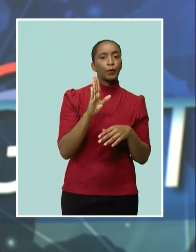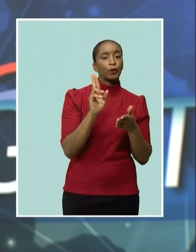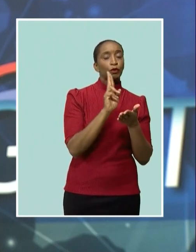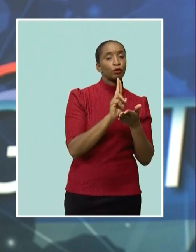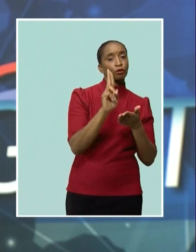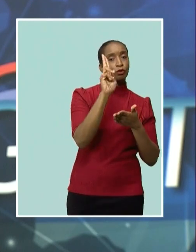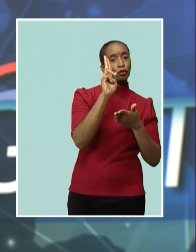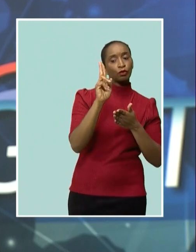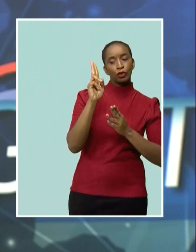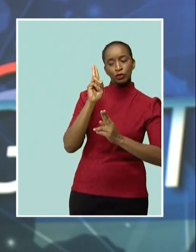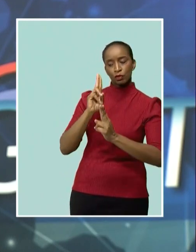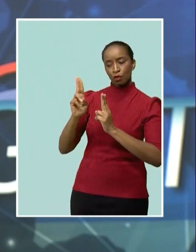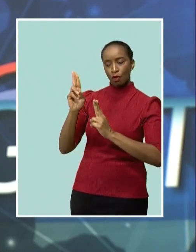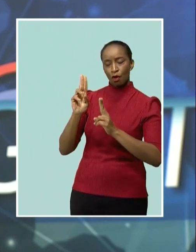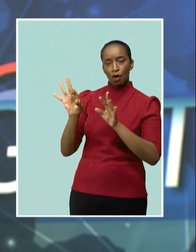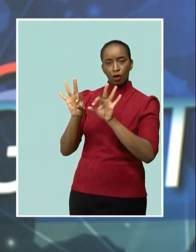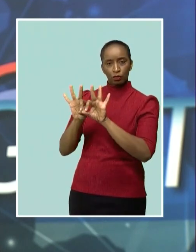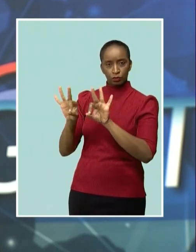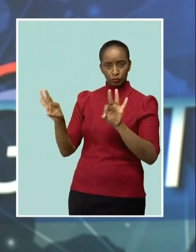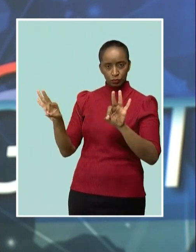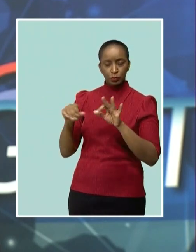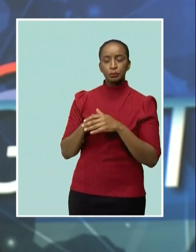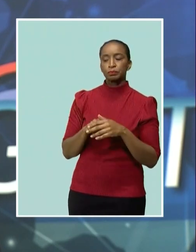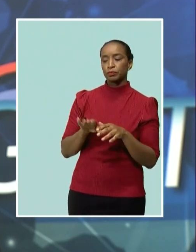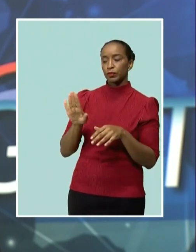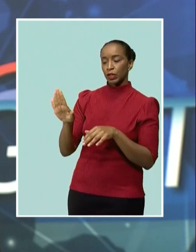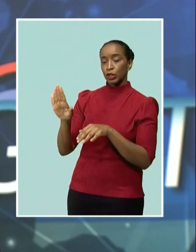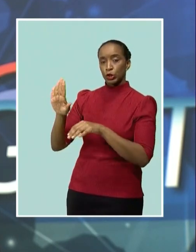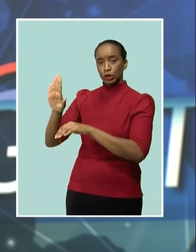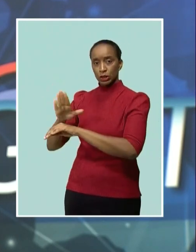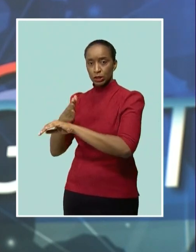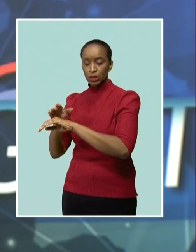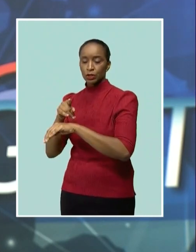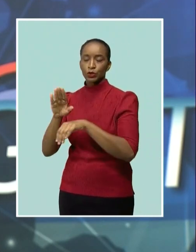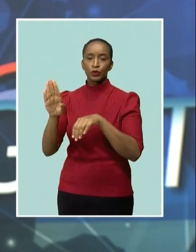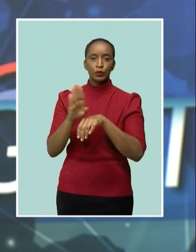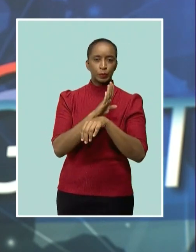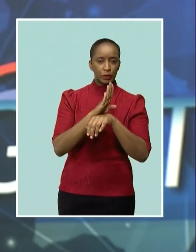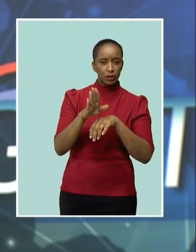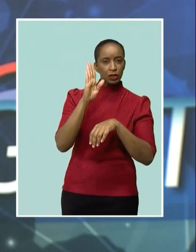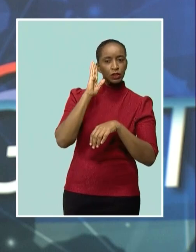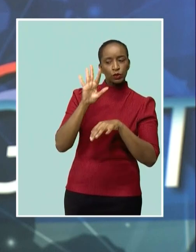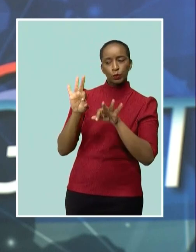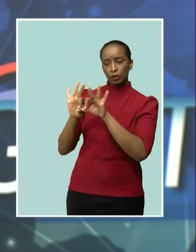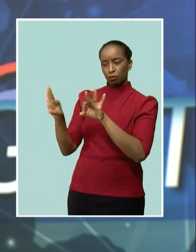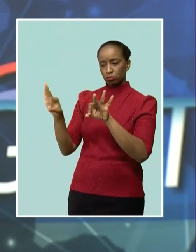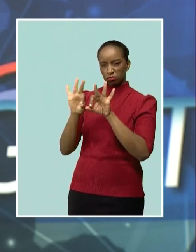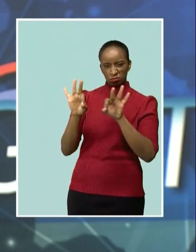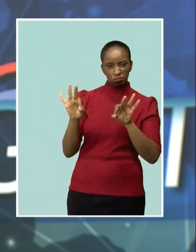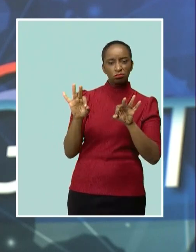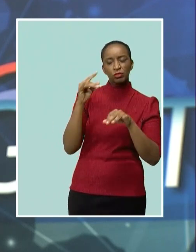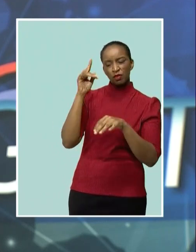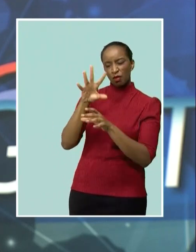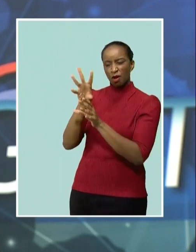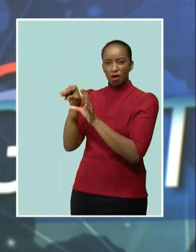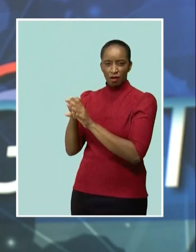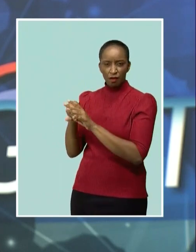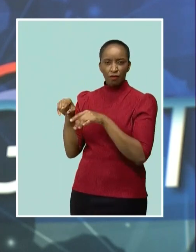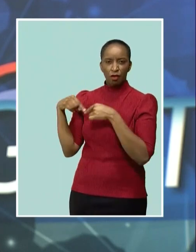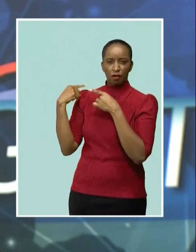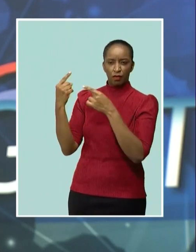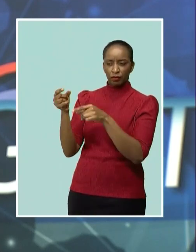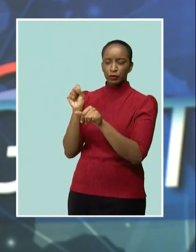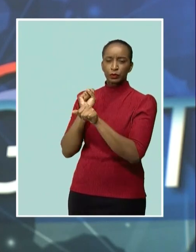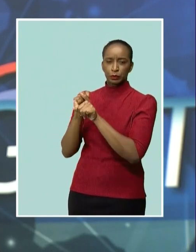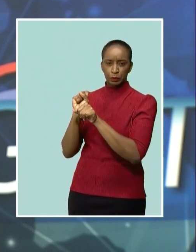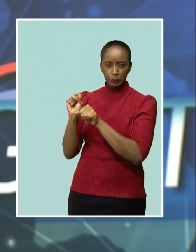their distinguished contribution in their various fields during UWI's upcoming class of 2023 graduation ceremonies starting